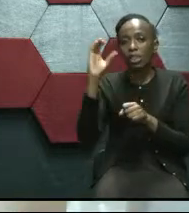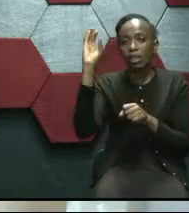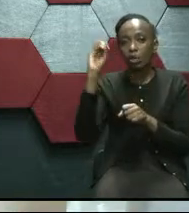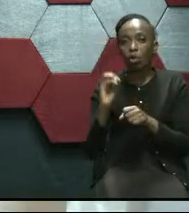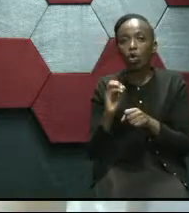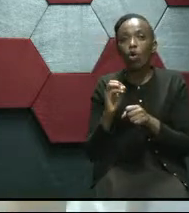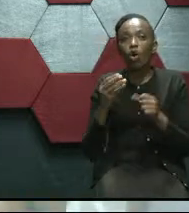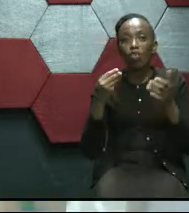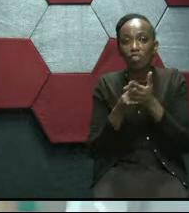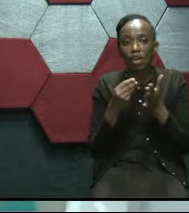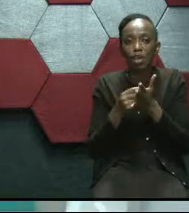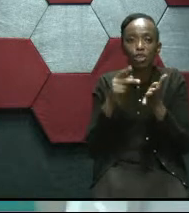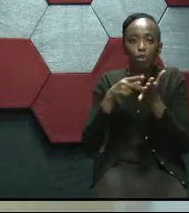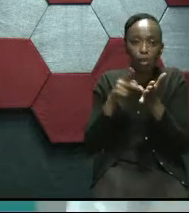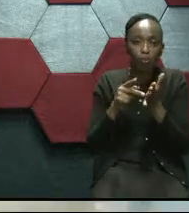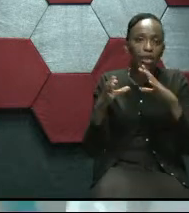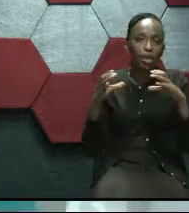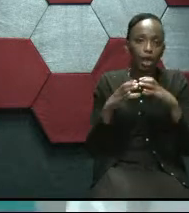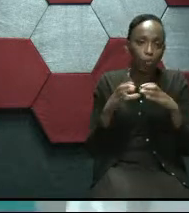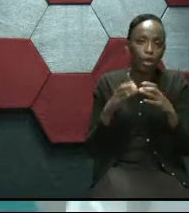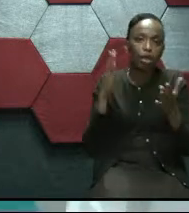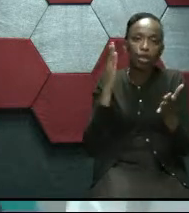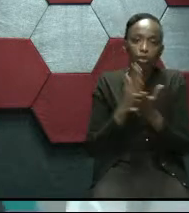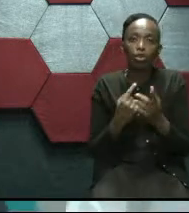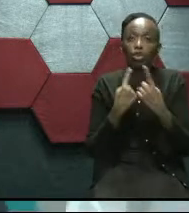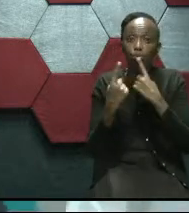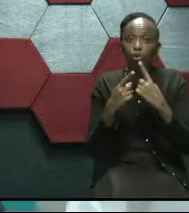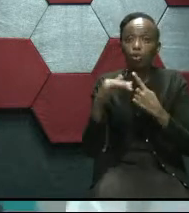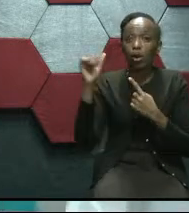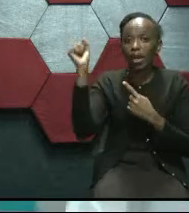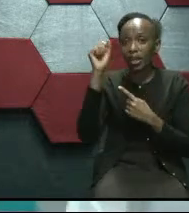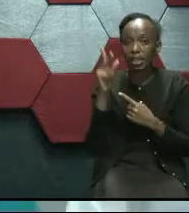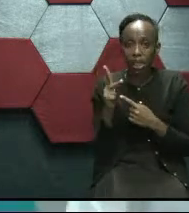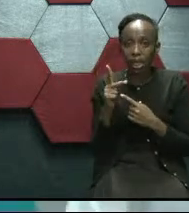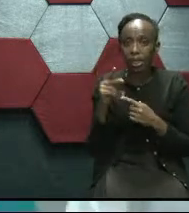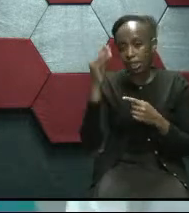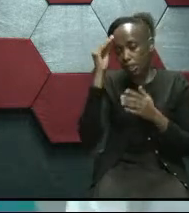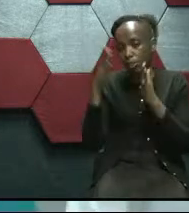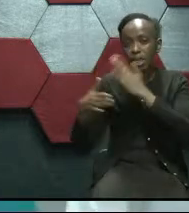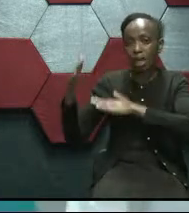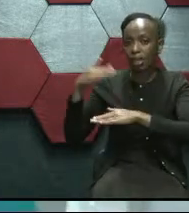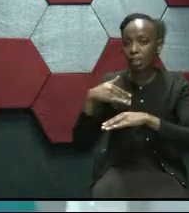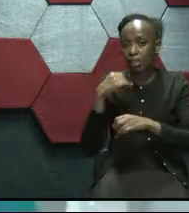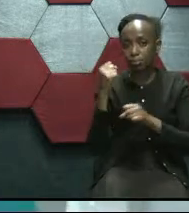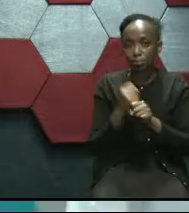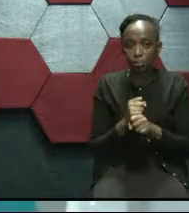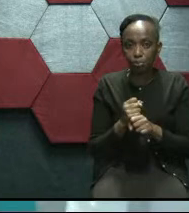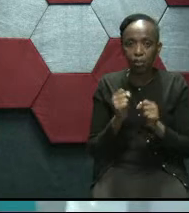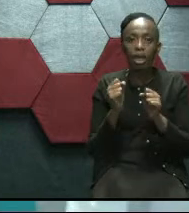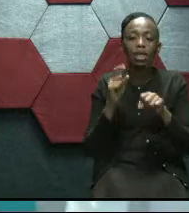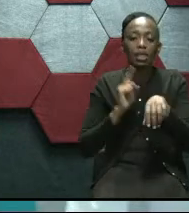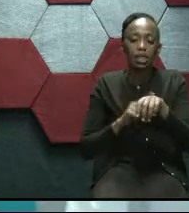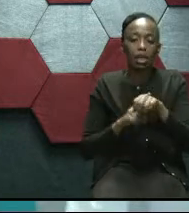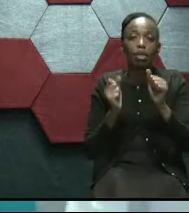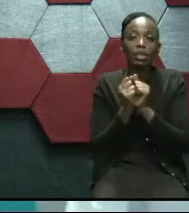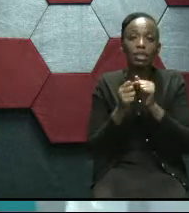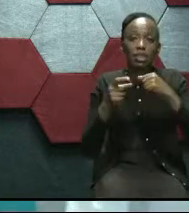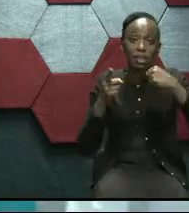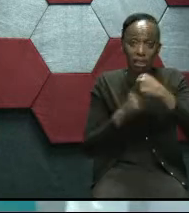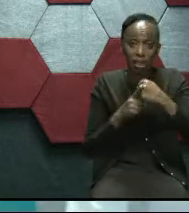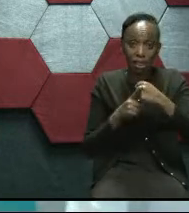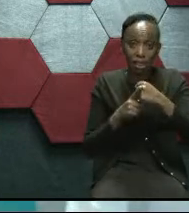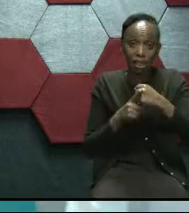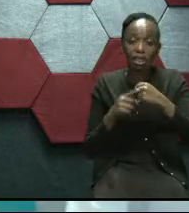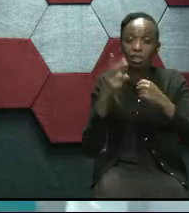financial payments company Stripe. Of course, he spoke to YSK students last year. At the age of 16 in 2005, he won